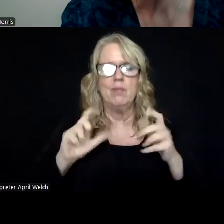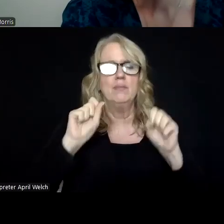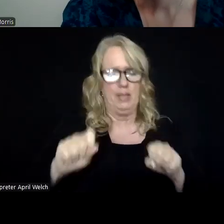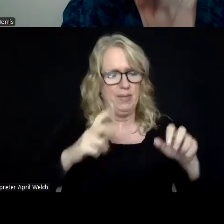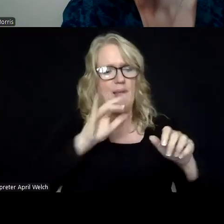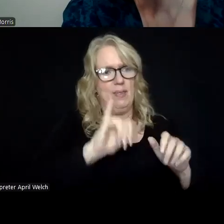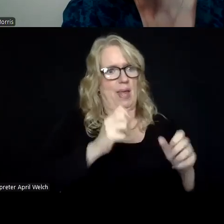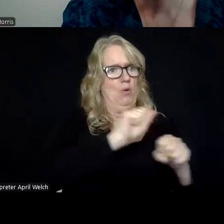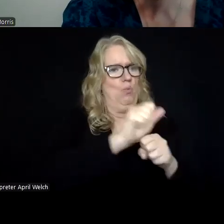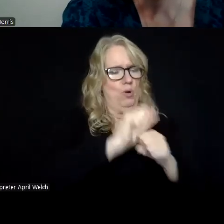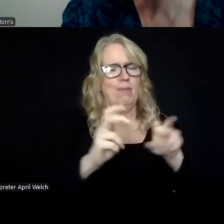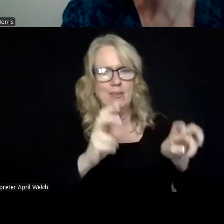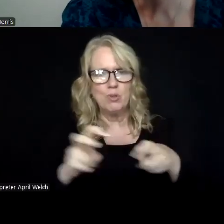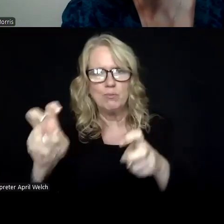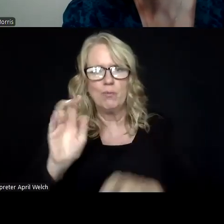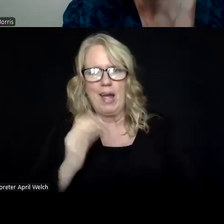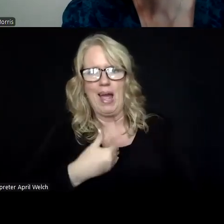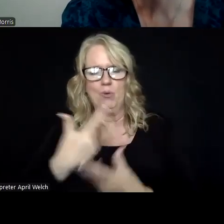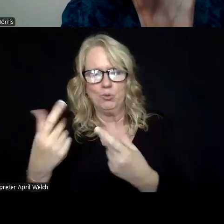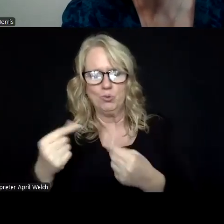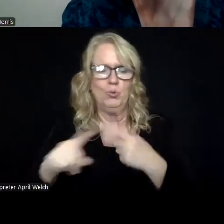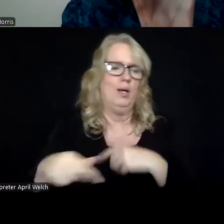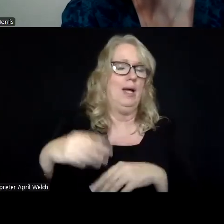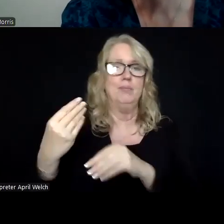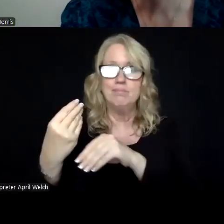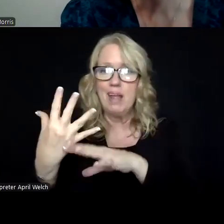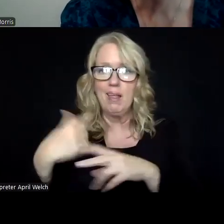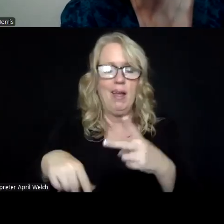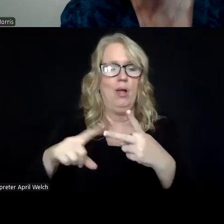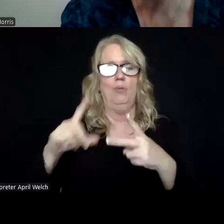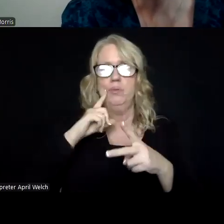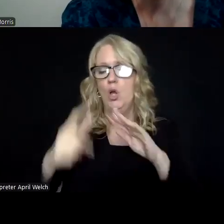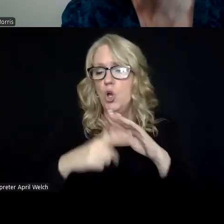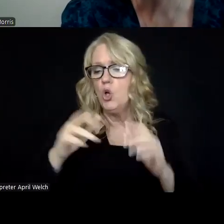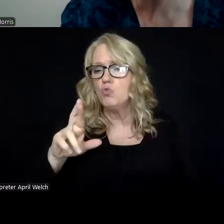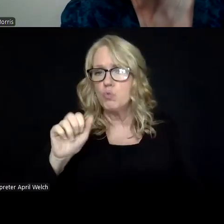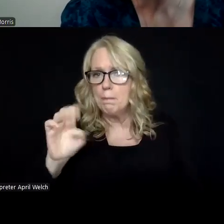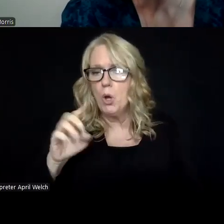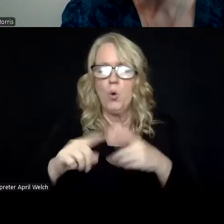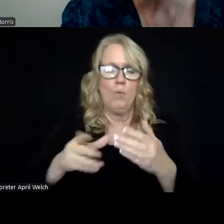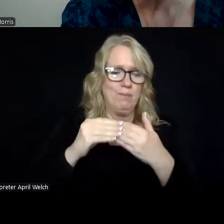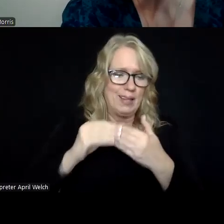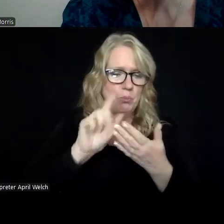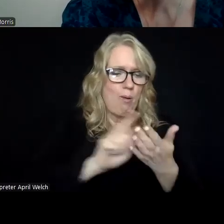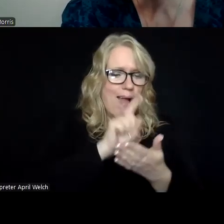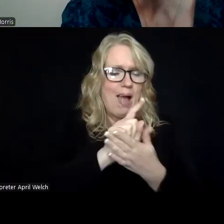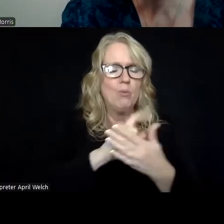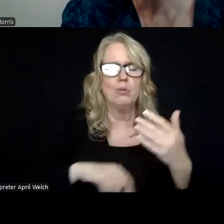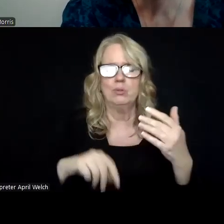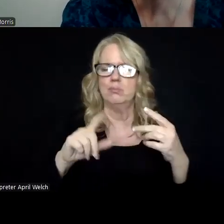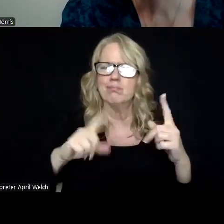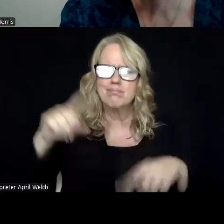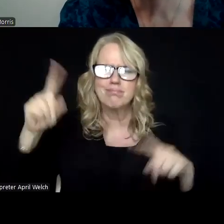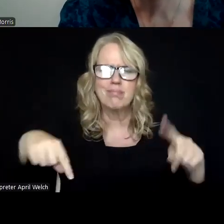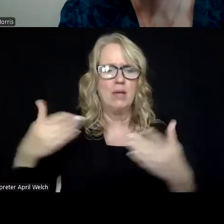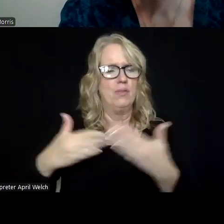do. A lot of common technology, telehealth, remote work, hybrid work, flexible hours, but lots of other things to